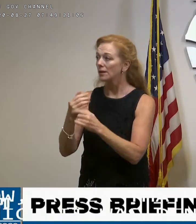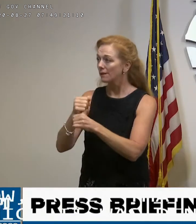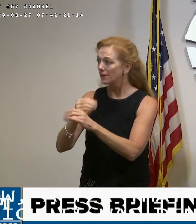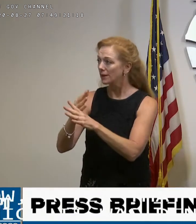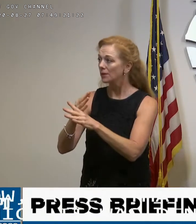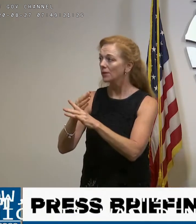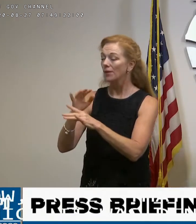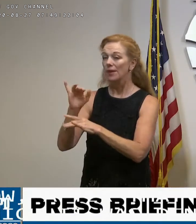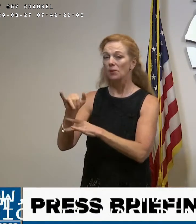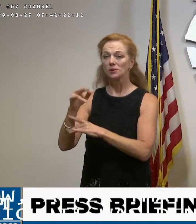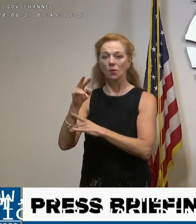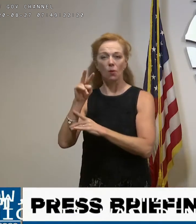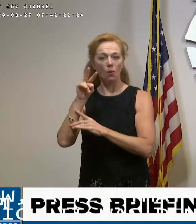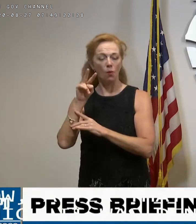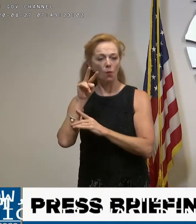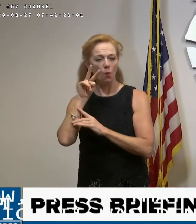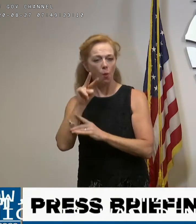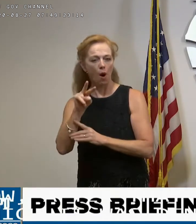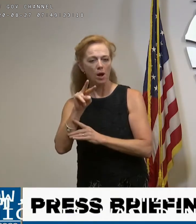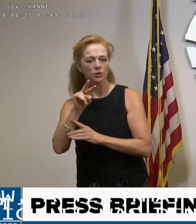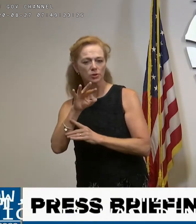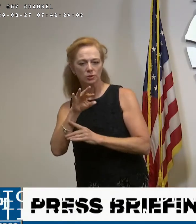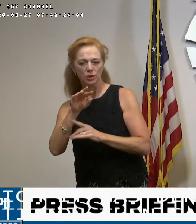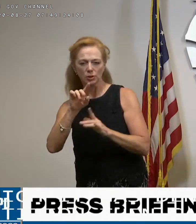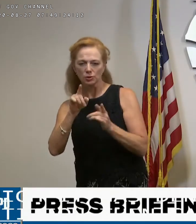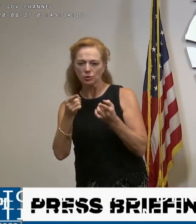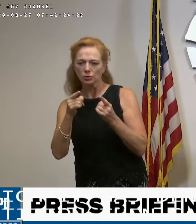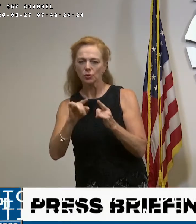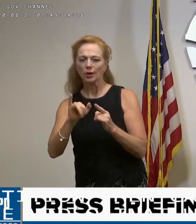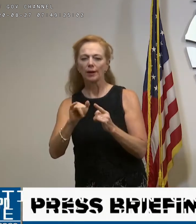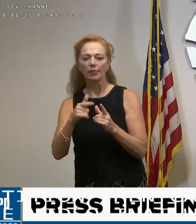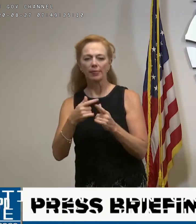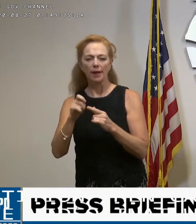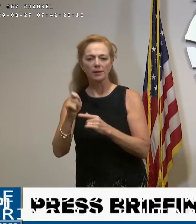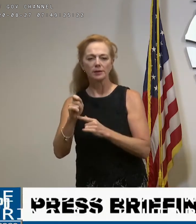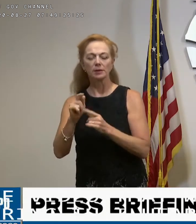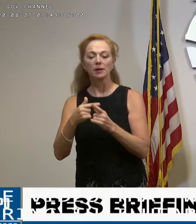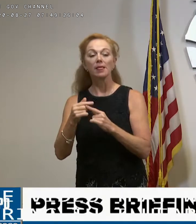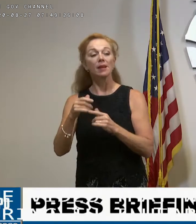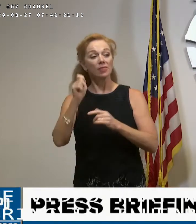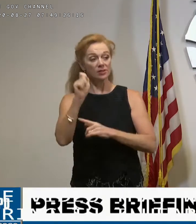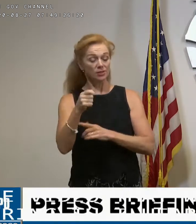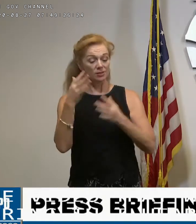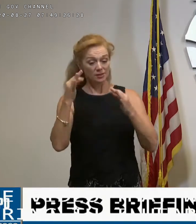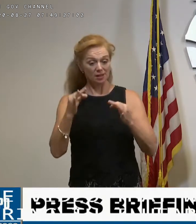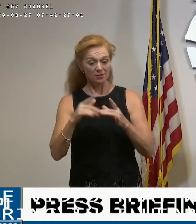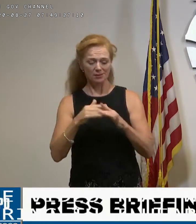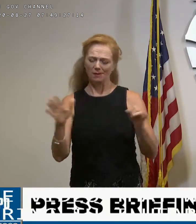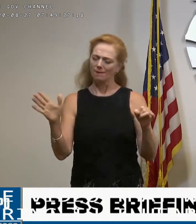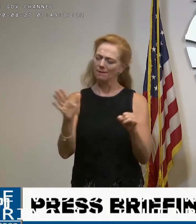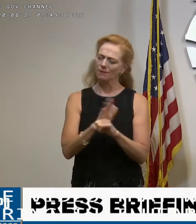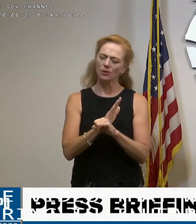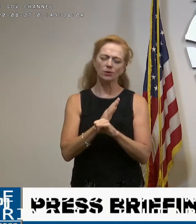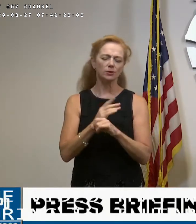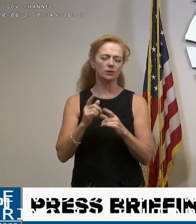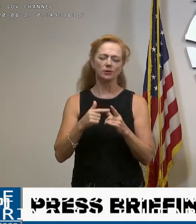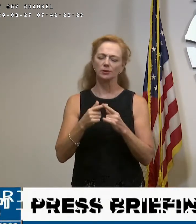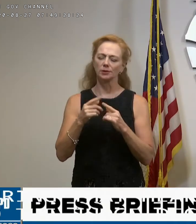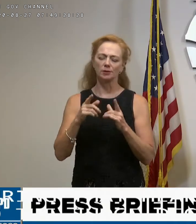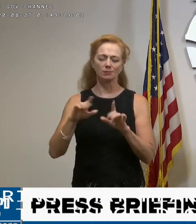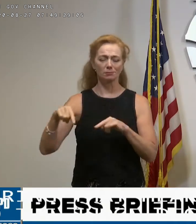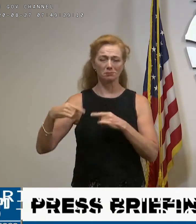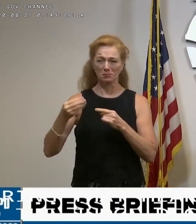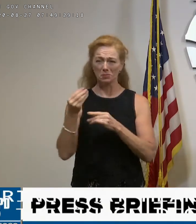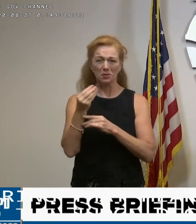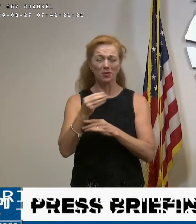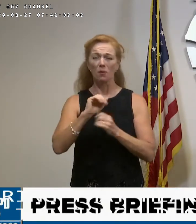during that hearing. So the judge decided that he would hear the entire petition that we had previously put